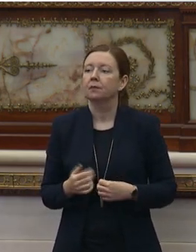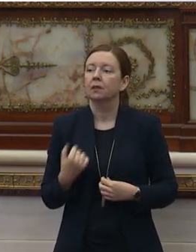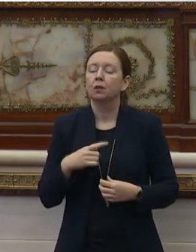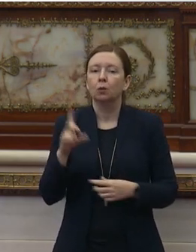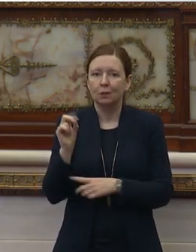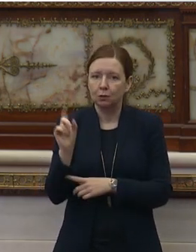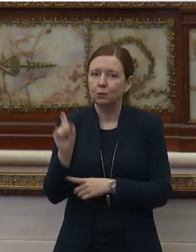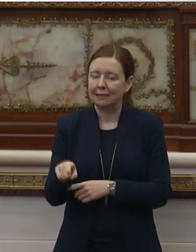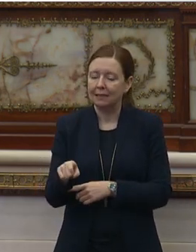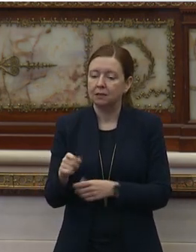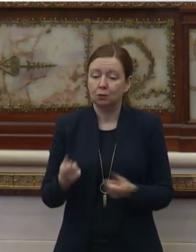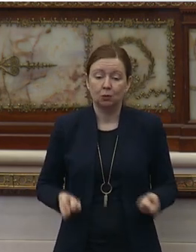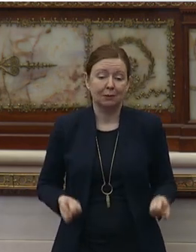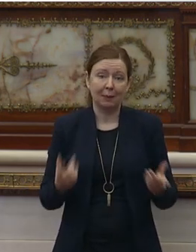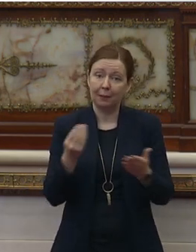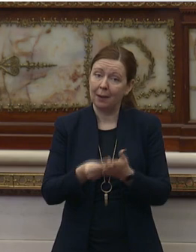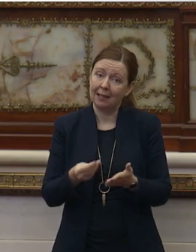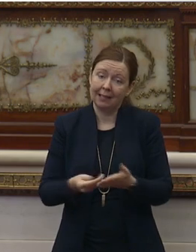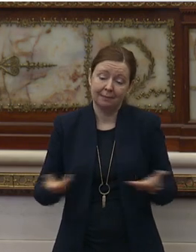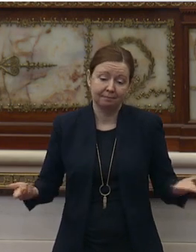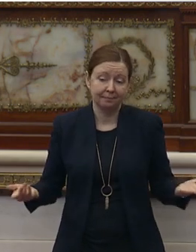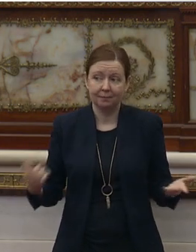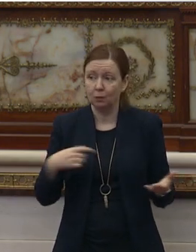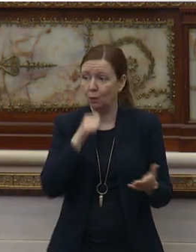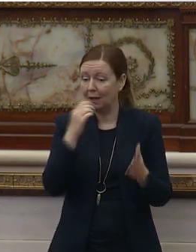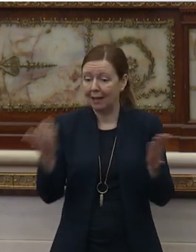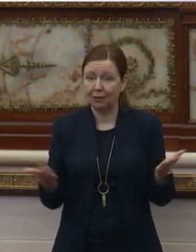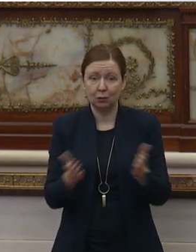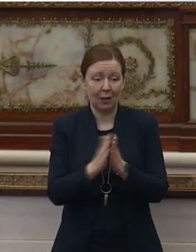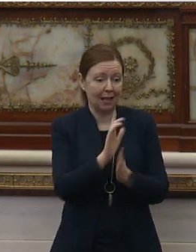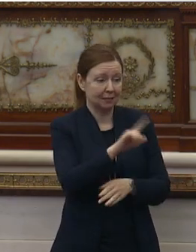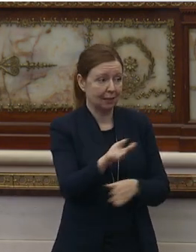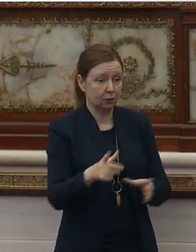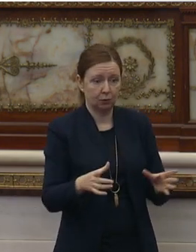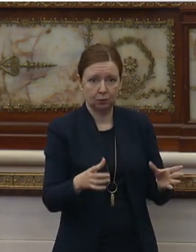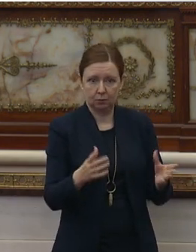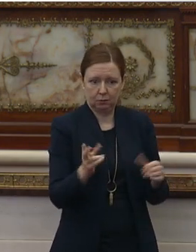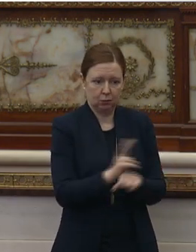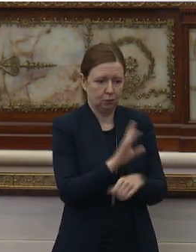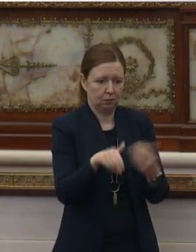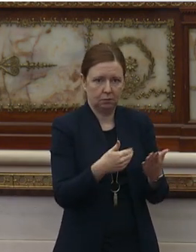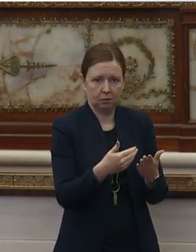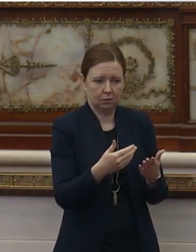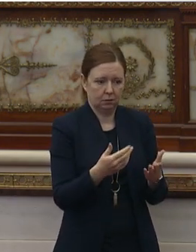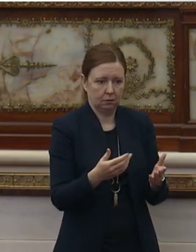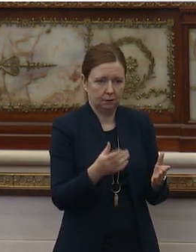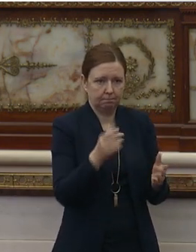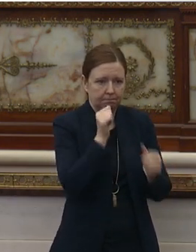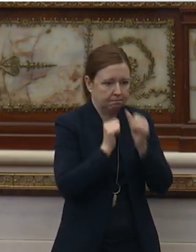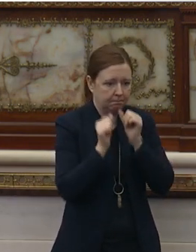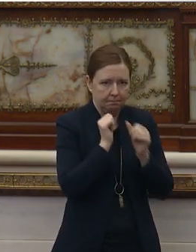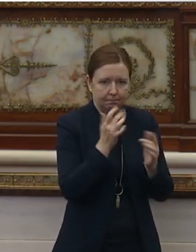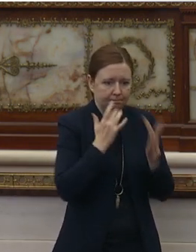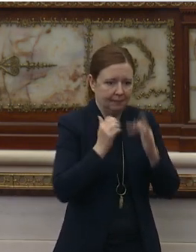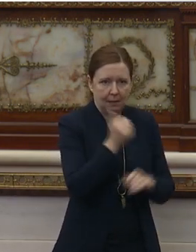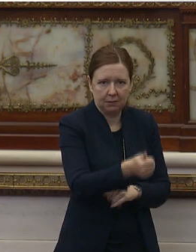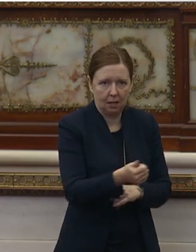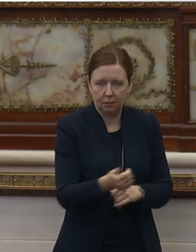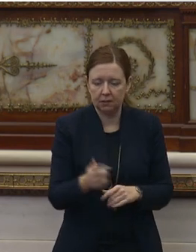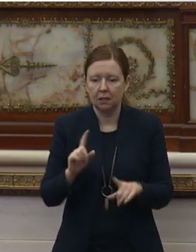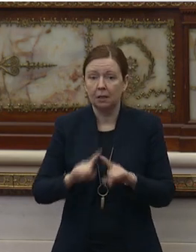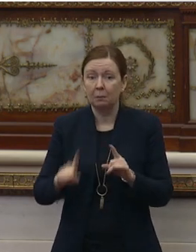do need to spend money. No one is here asking landlords to absorb this all on their own. But the actual